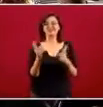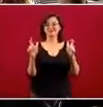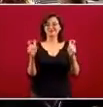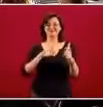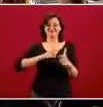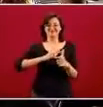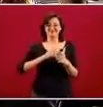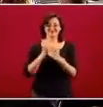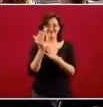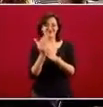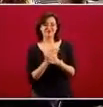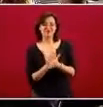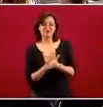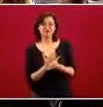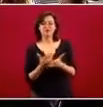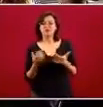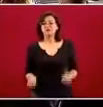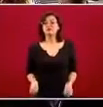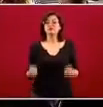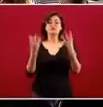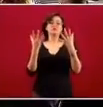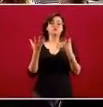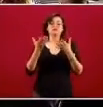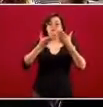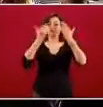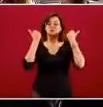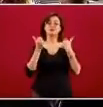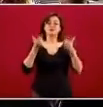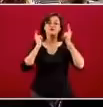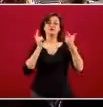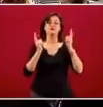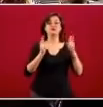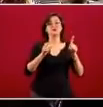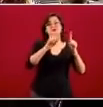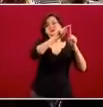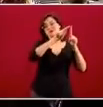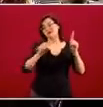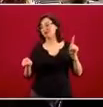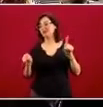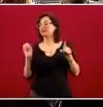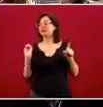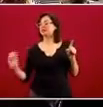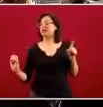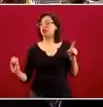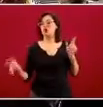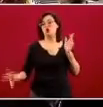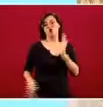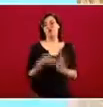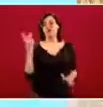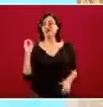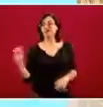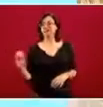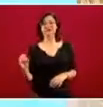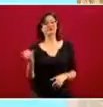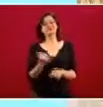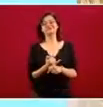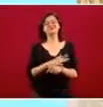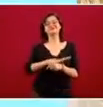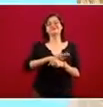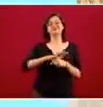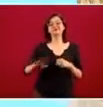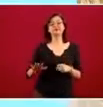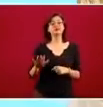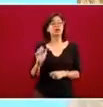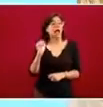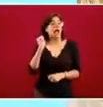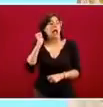Now, by how much? We don't have a pre-established goal. The ideal will be 0, but we know this is